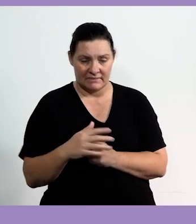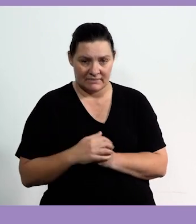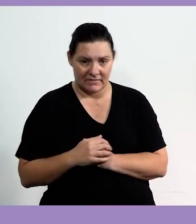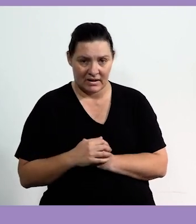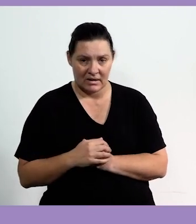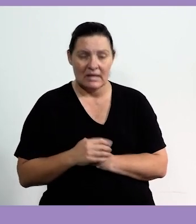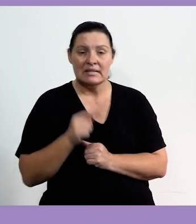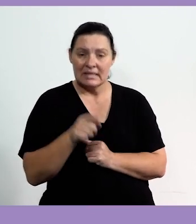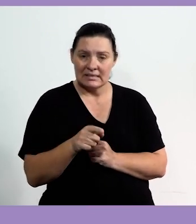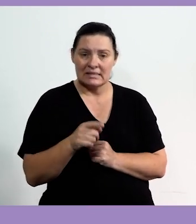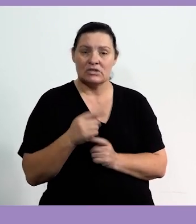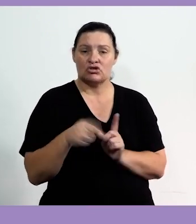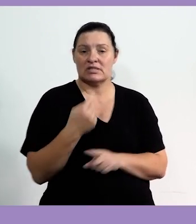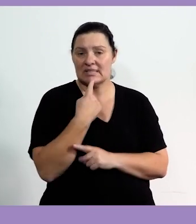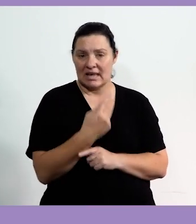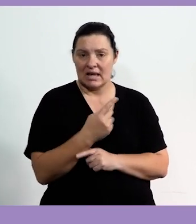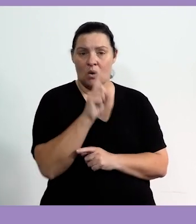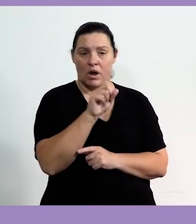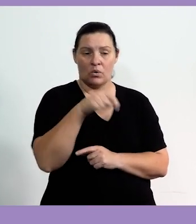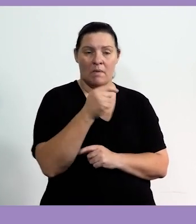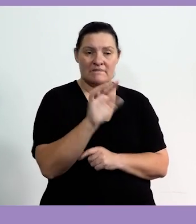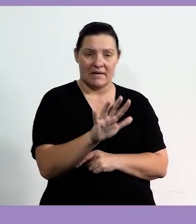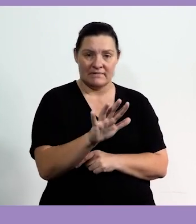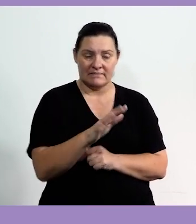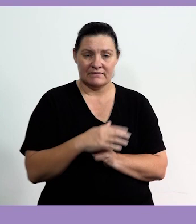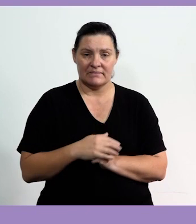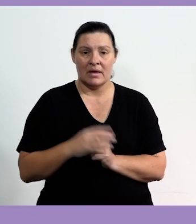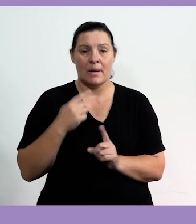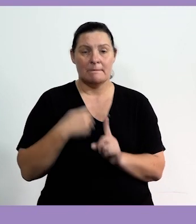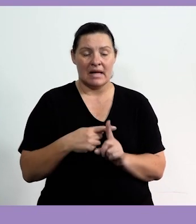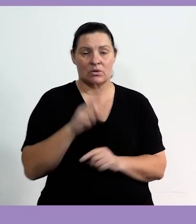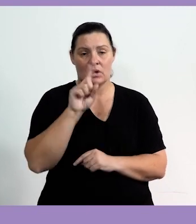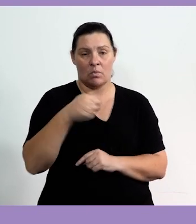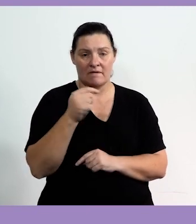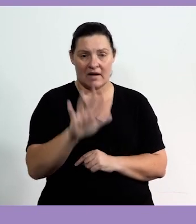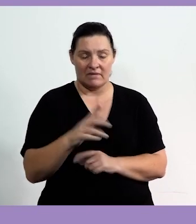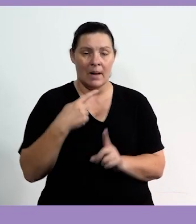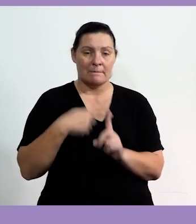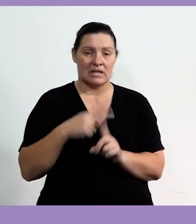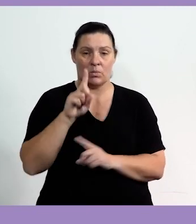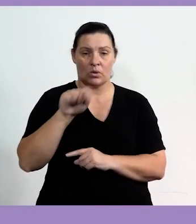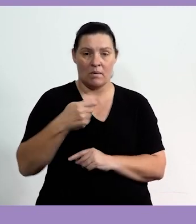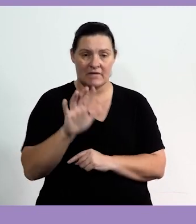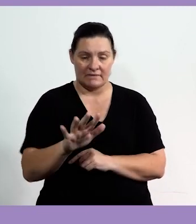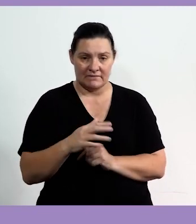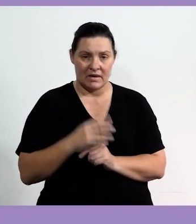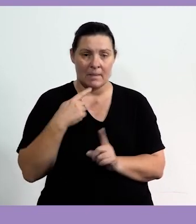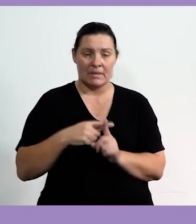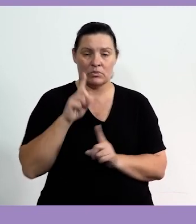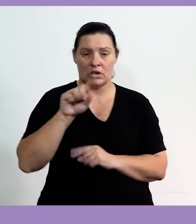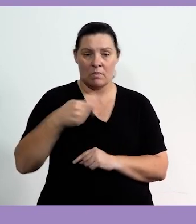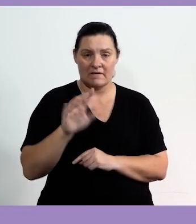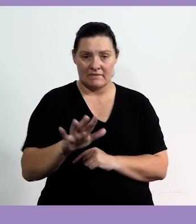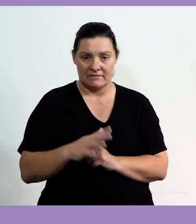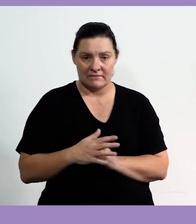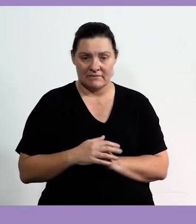the 1,5. Remember, that is just saying 1,5 plus 1,5 plus